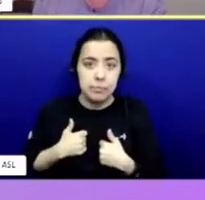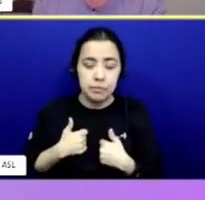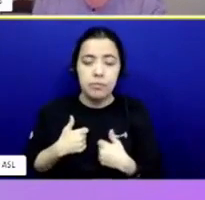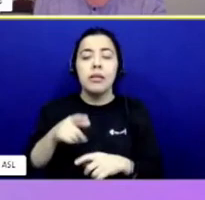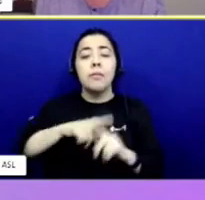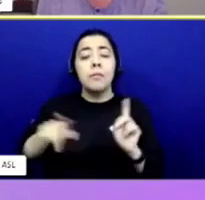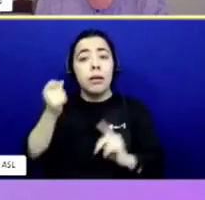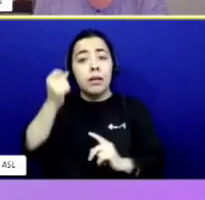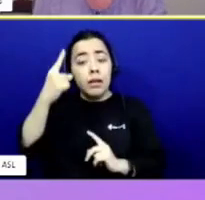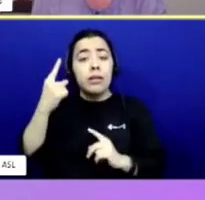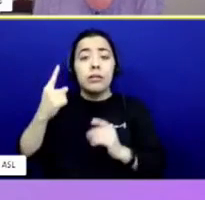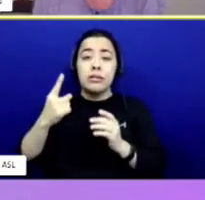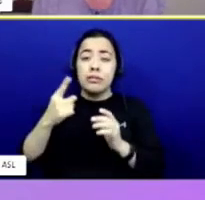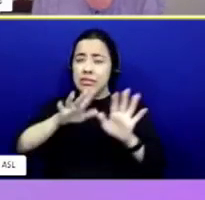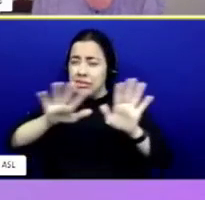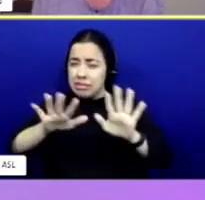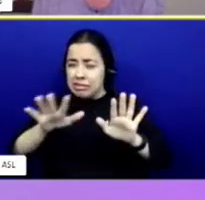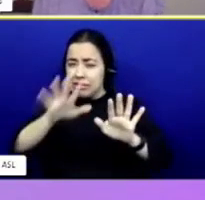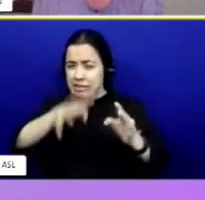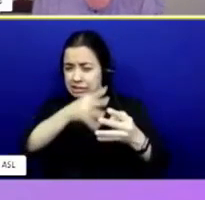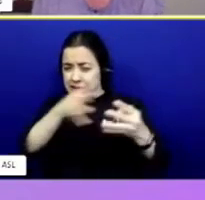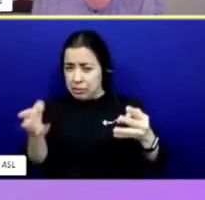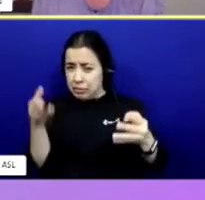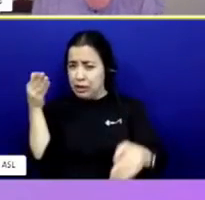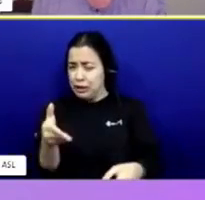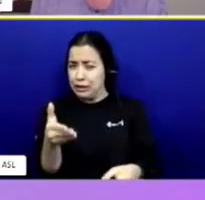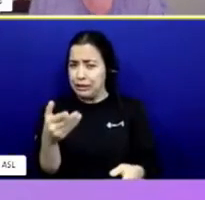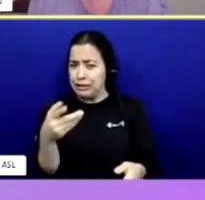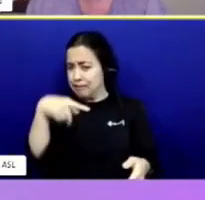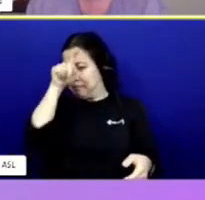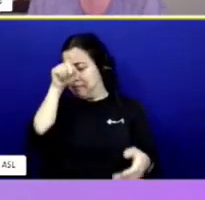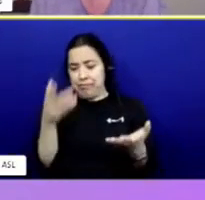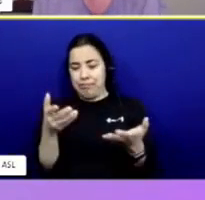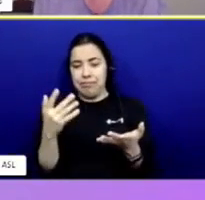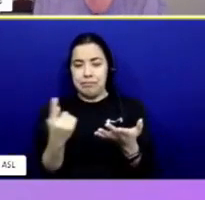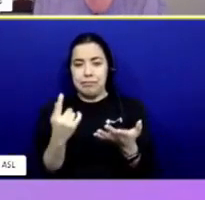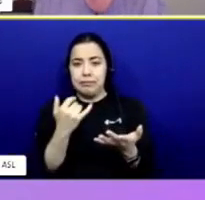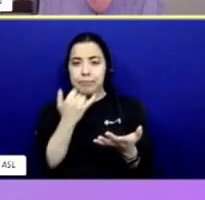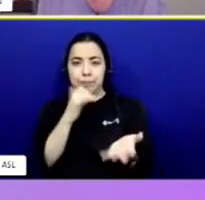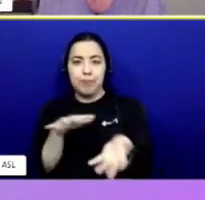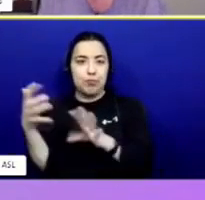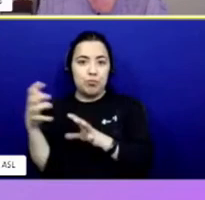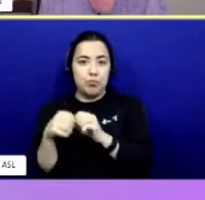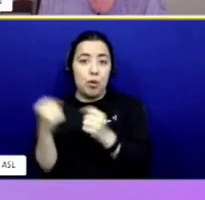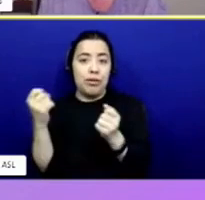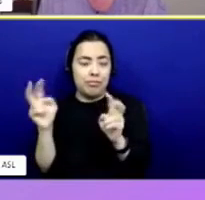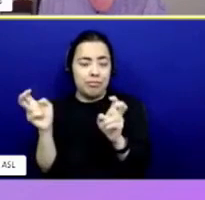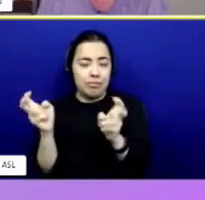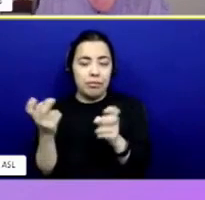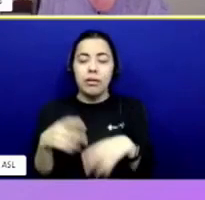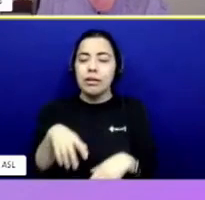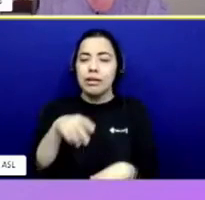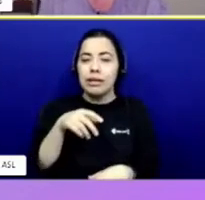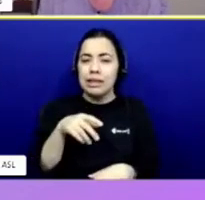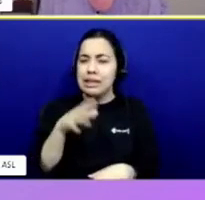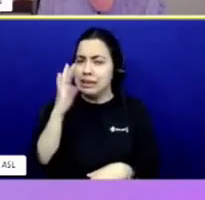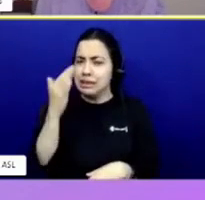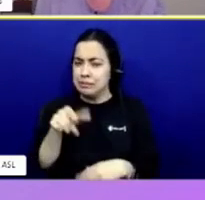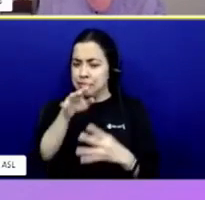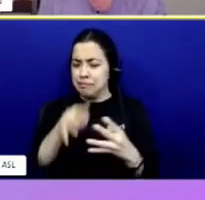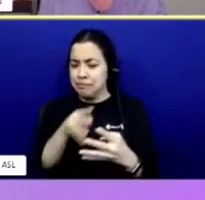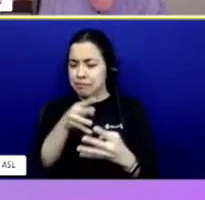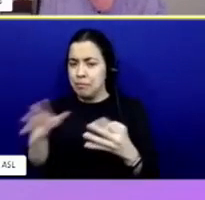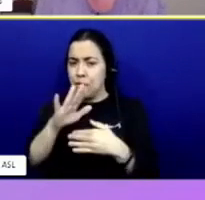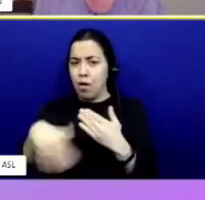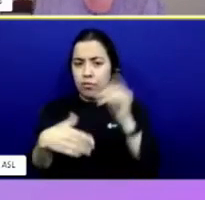But something about this table that we've got here is broken. It is treating, basically, this table is treating every